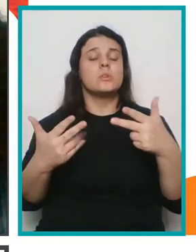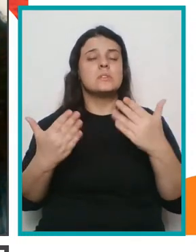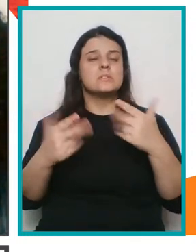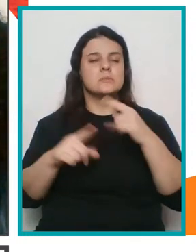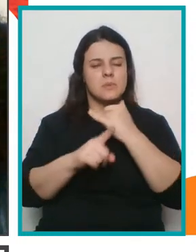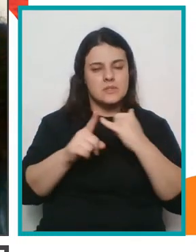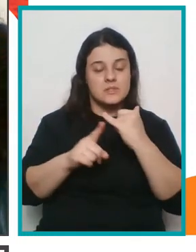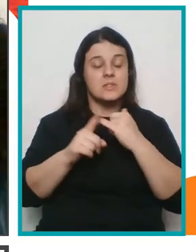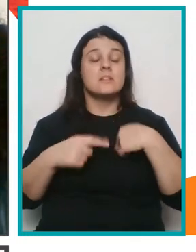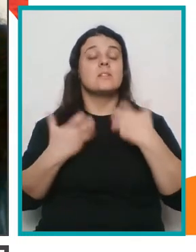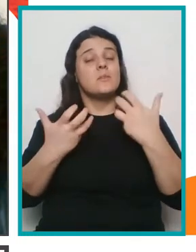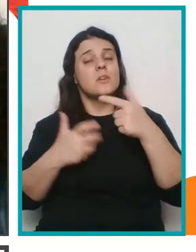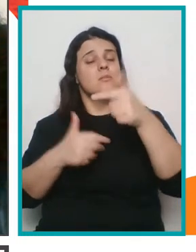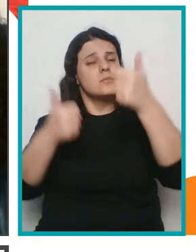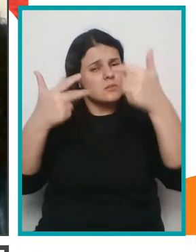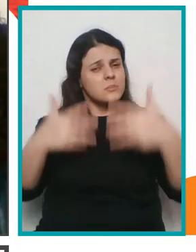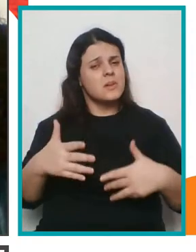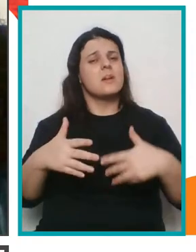When it comes to